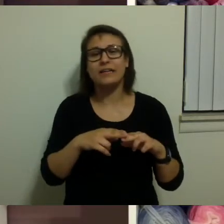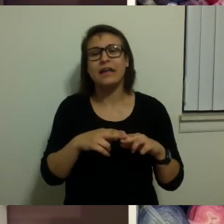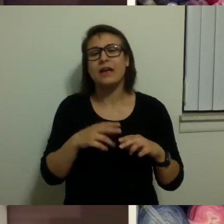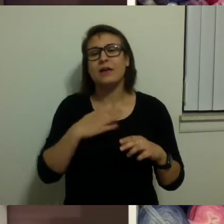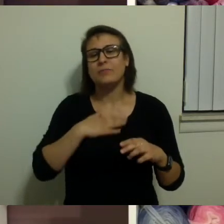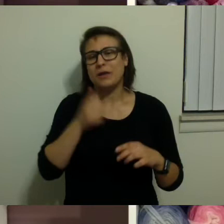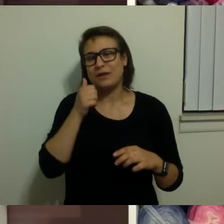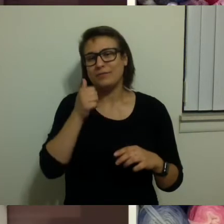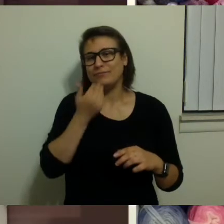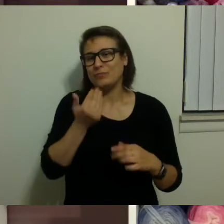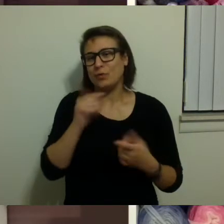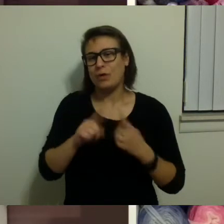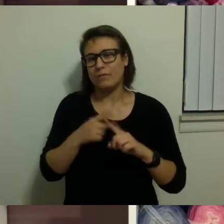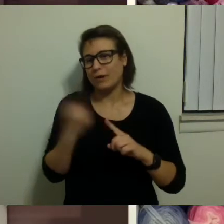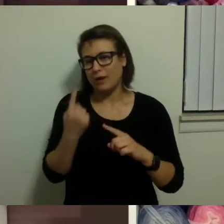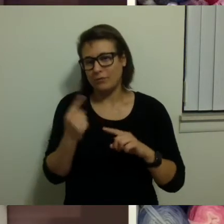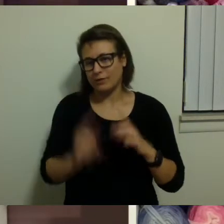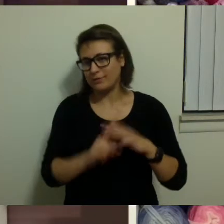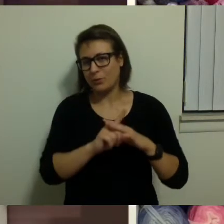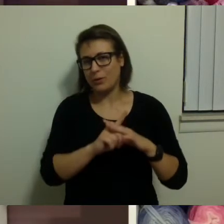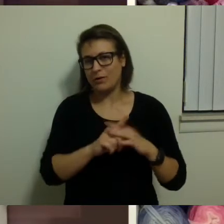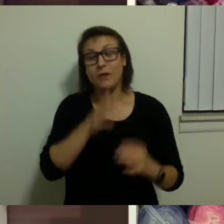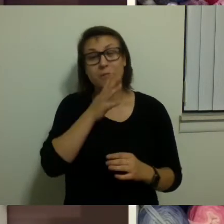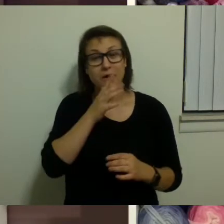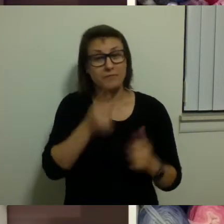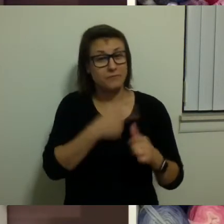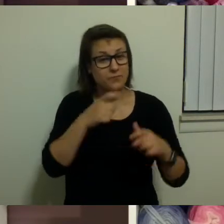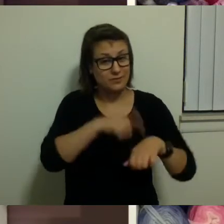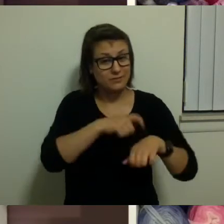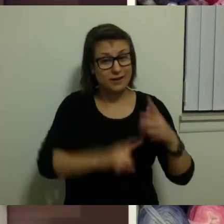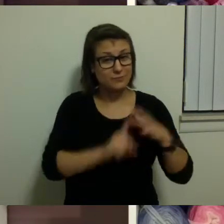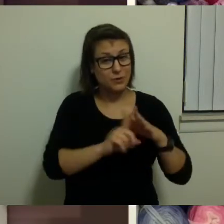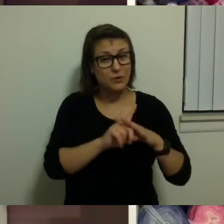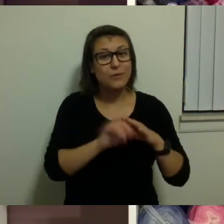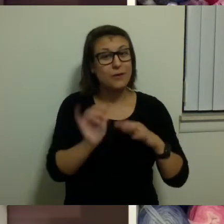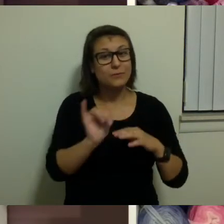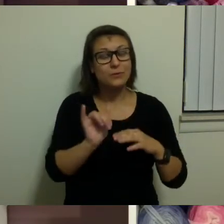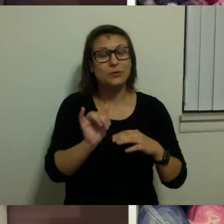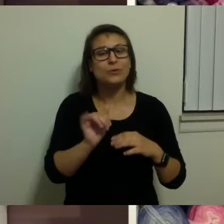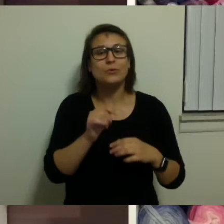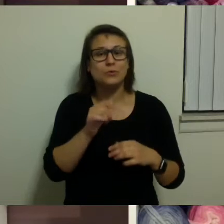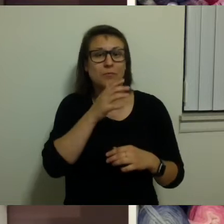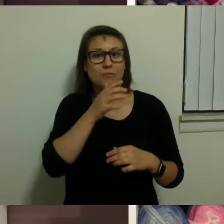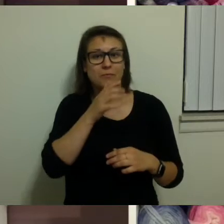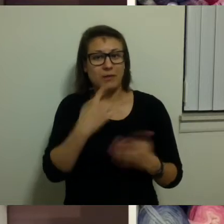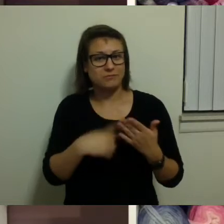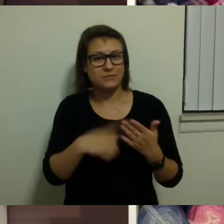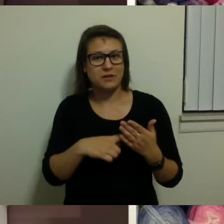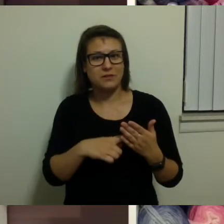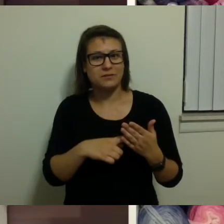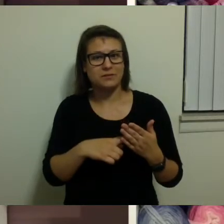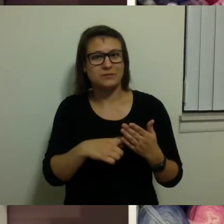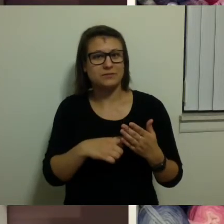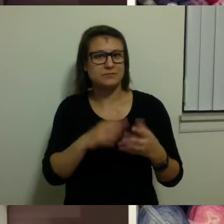always make it on to see me. And my mom even joined the first time, which was super fun. We got to have a brief history